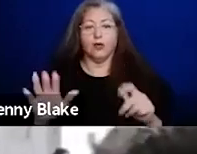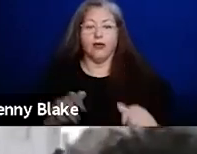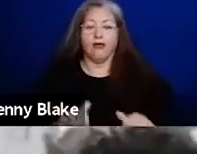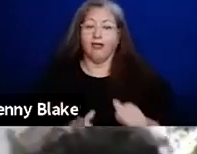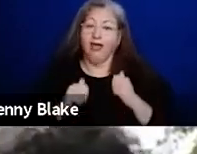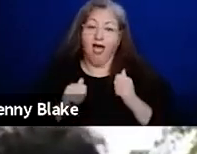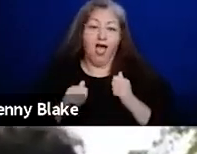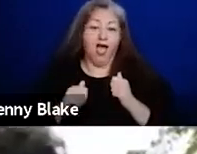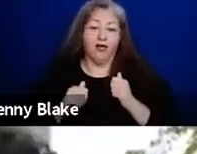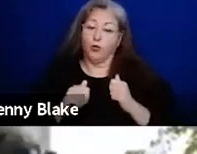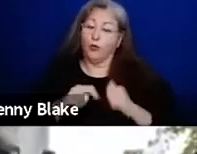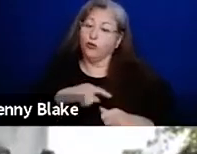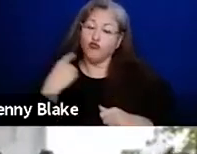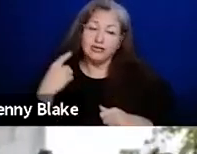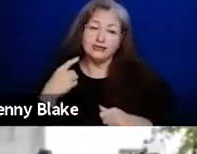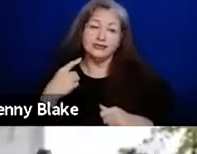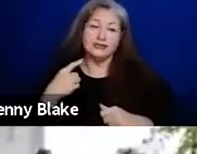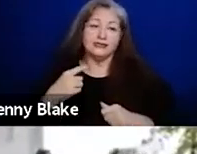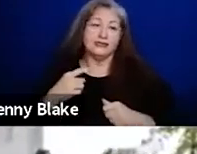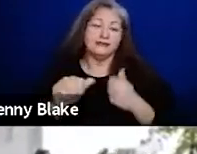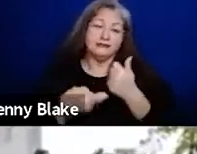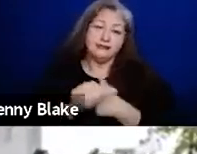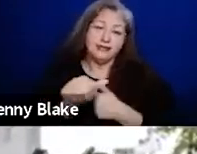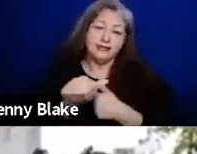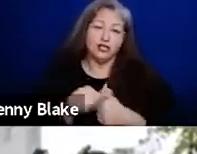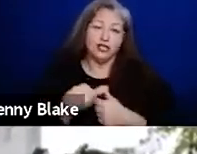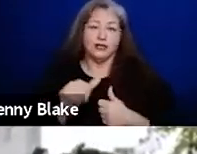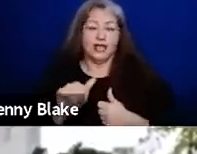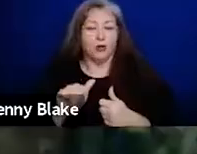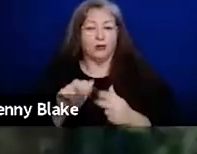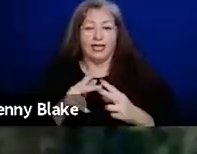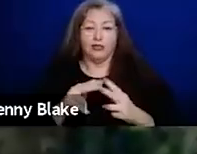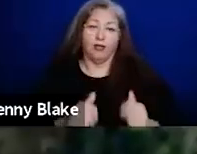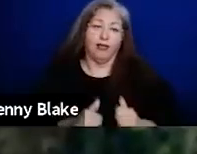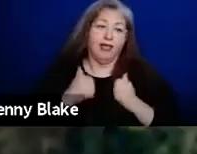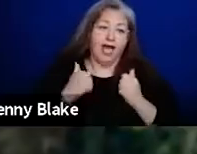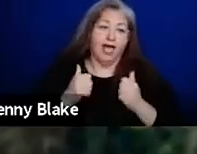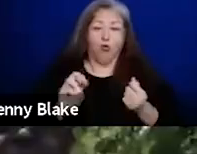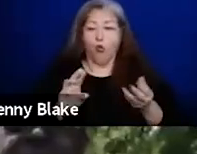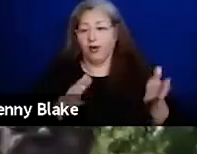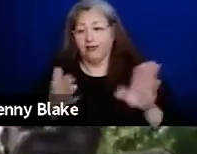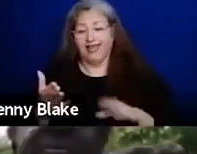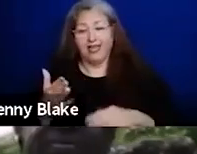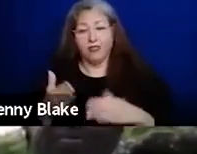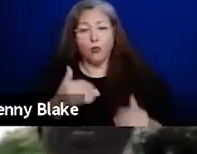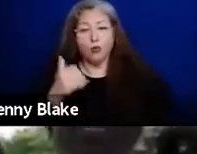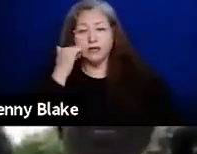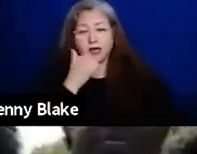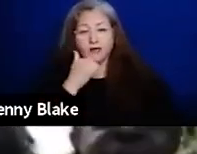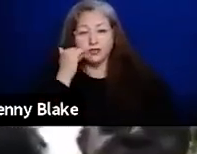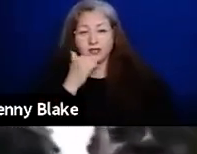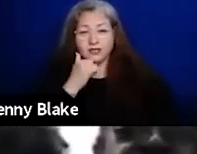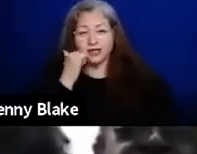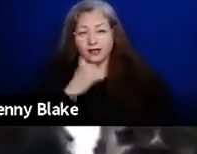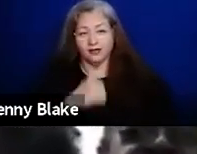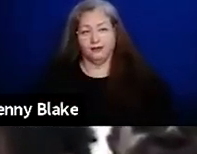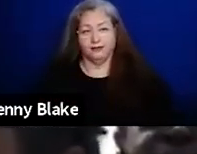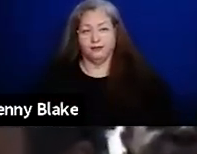stake and in danger. And it was a life and death situation almost every day.